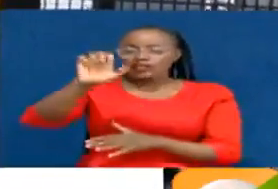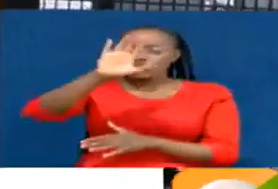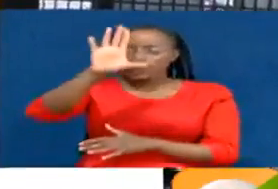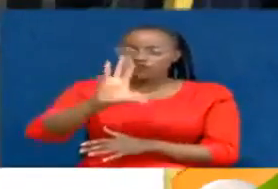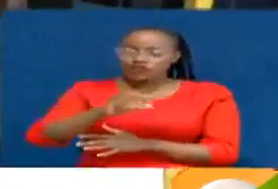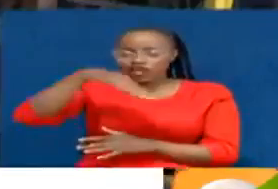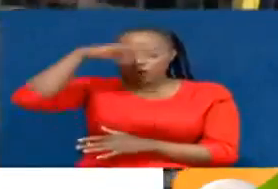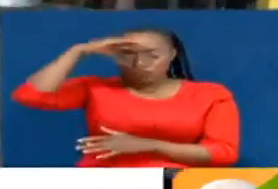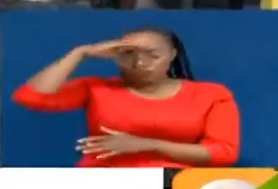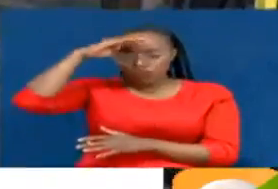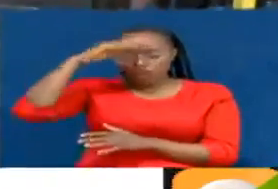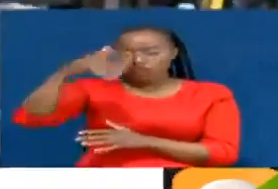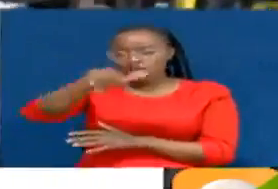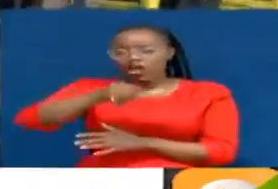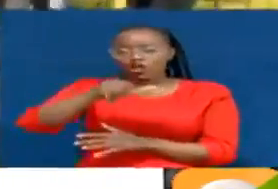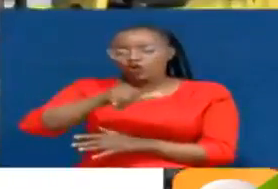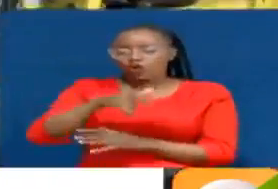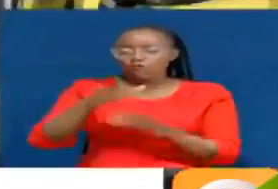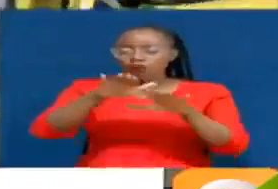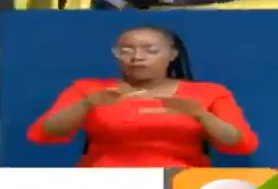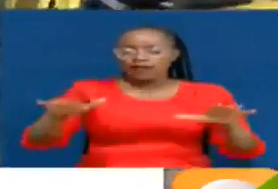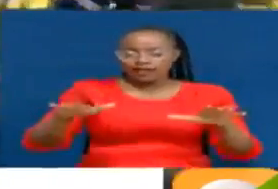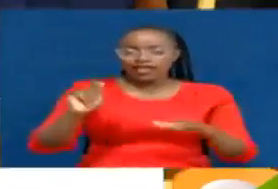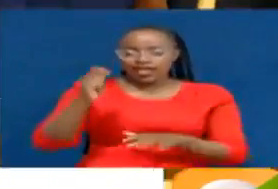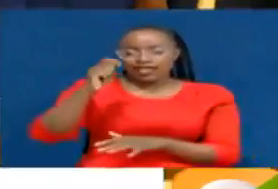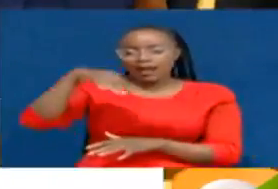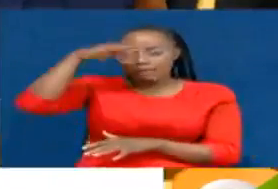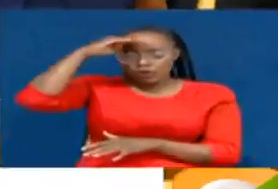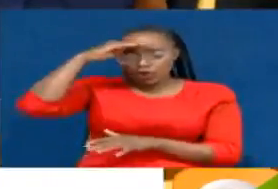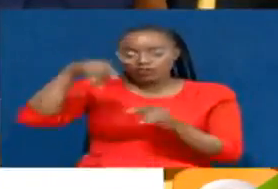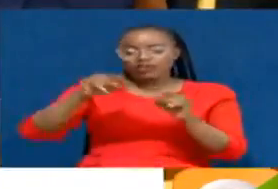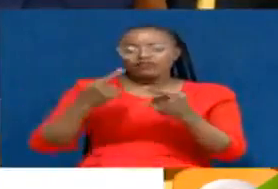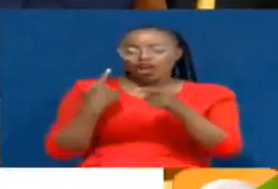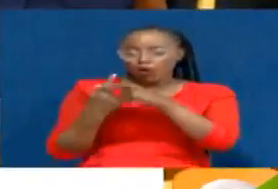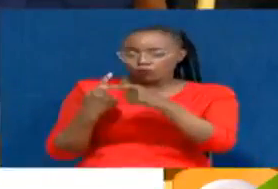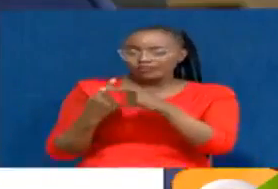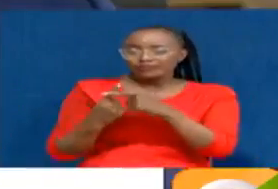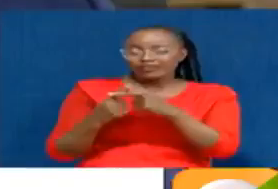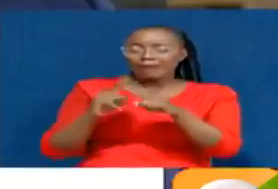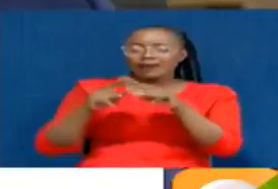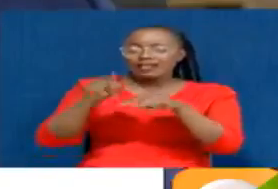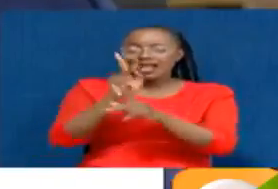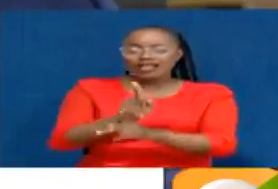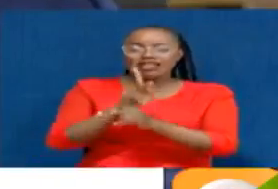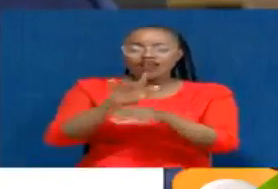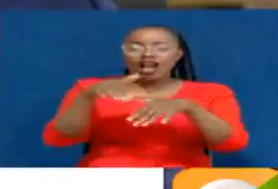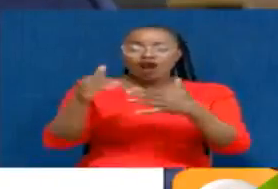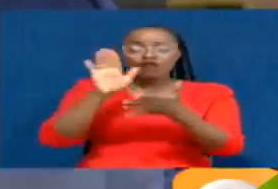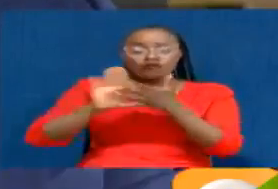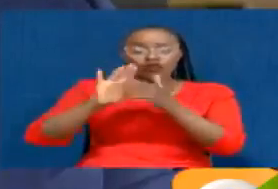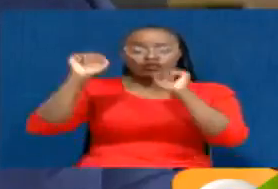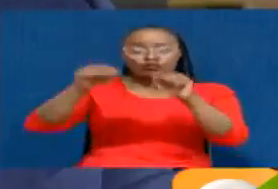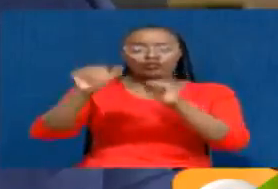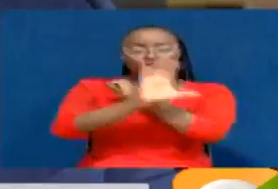Brewery subsidiary in the local market, Kenya Breweries, is optimistic but remains cautious. For us is how quickly